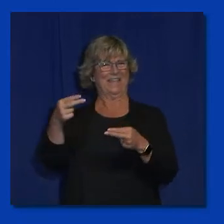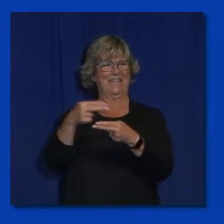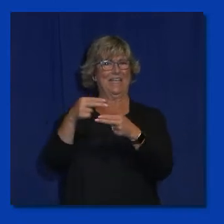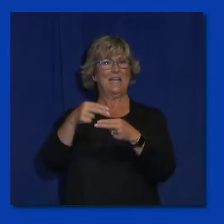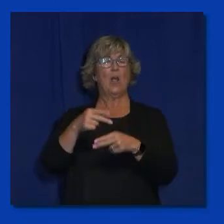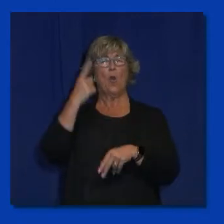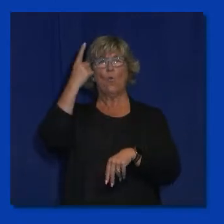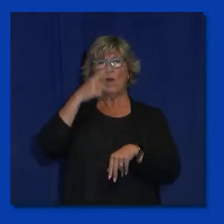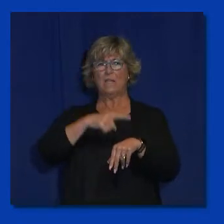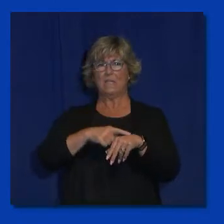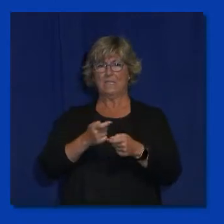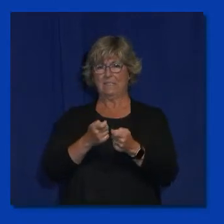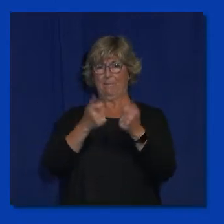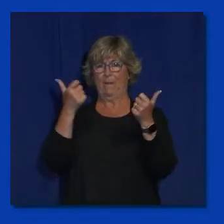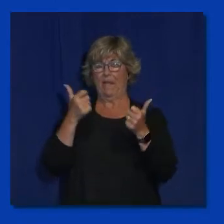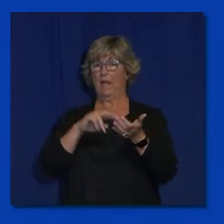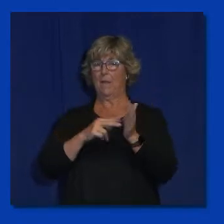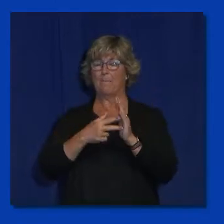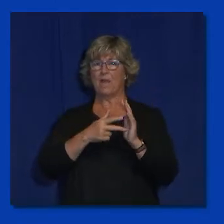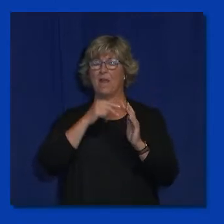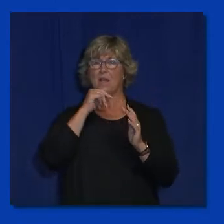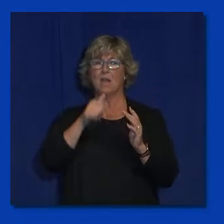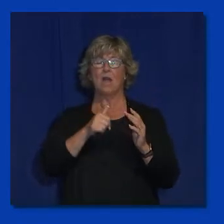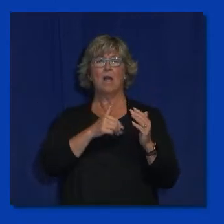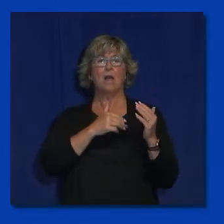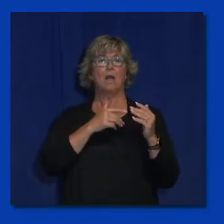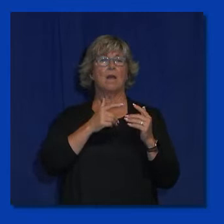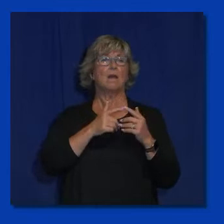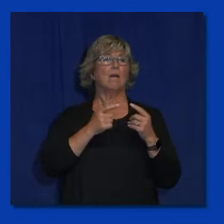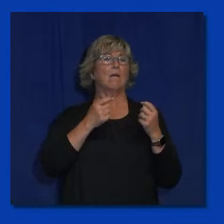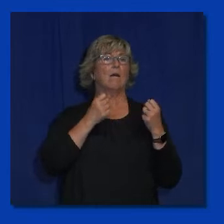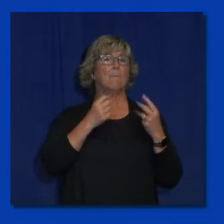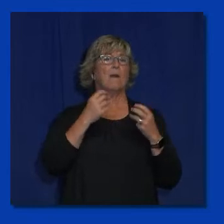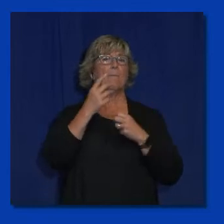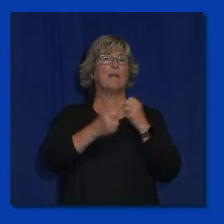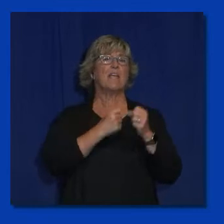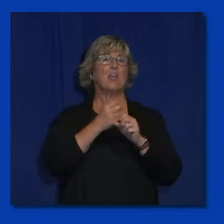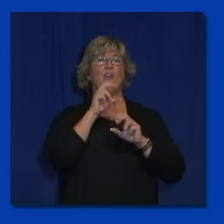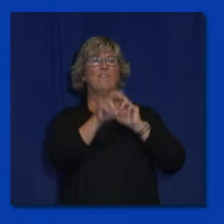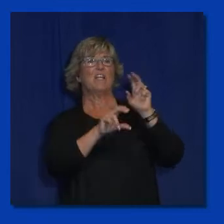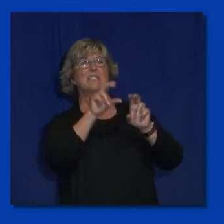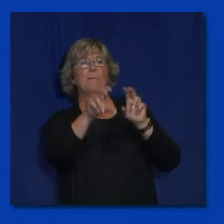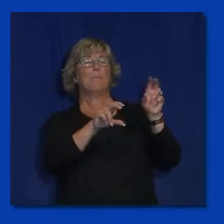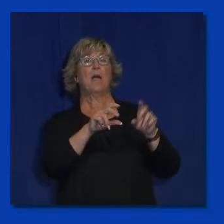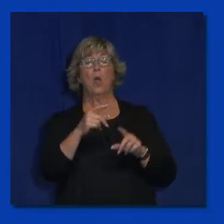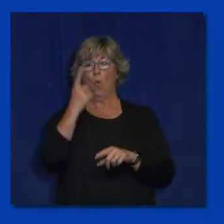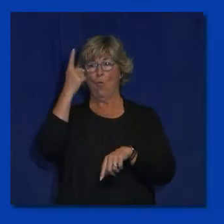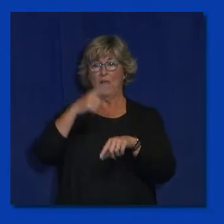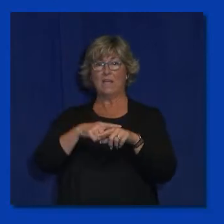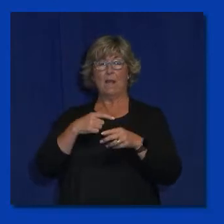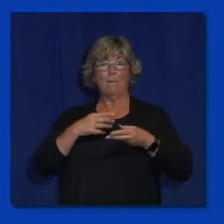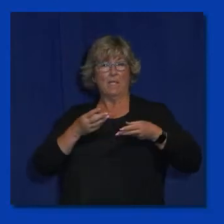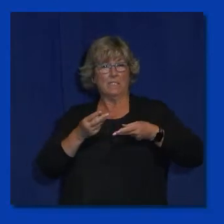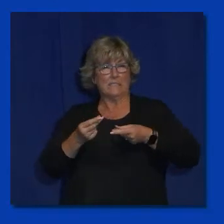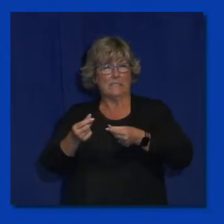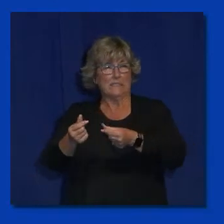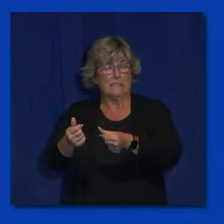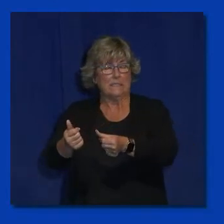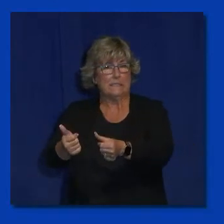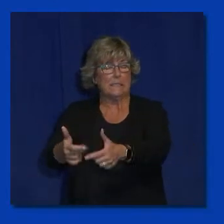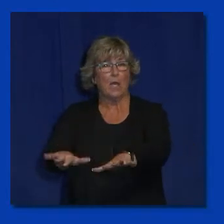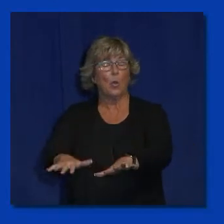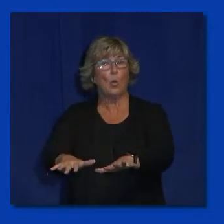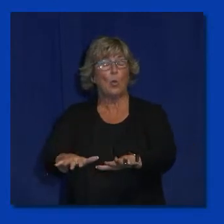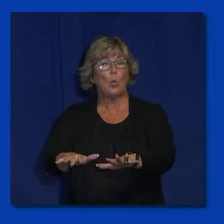one-time spending, meaning not obligating ourselves to multi-year investments, our one-time spending,